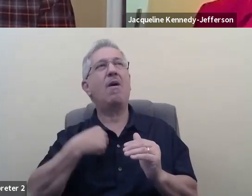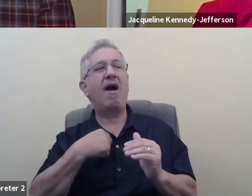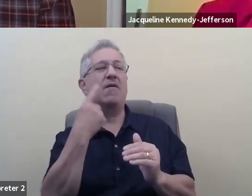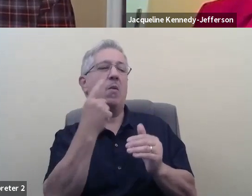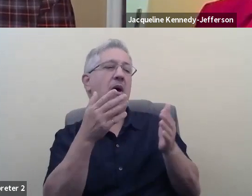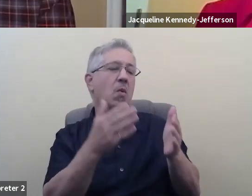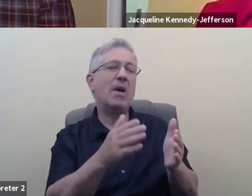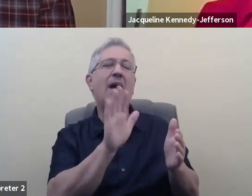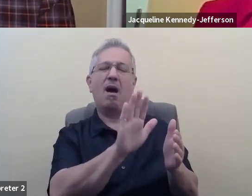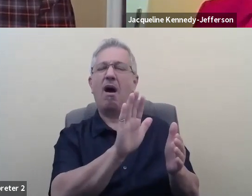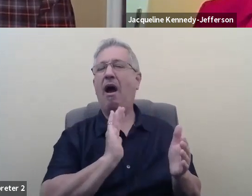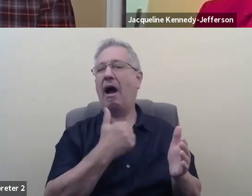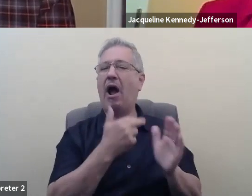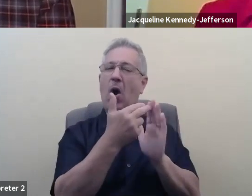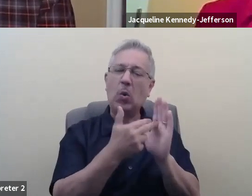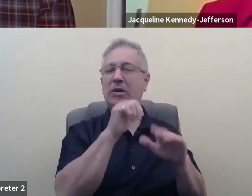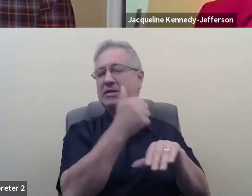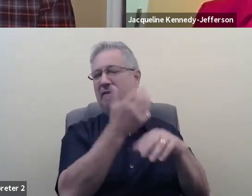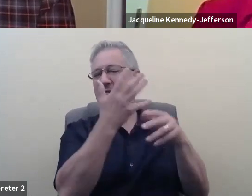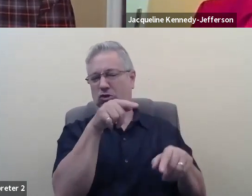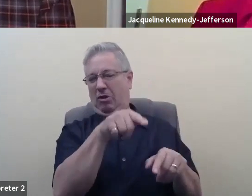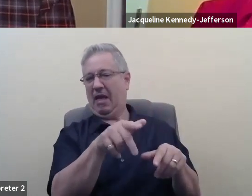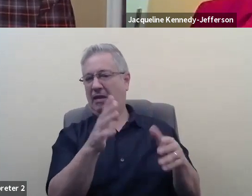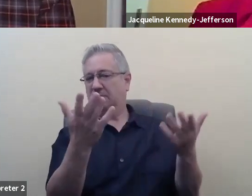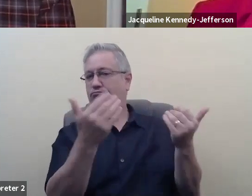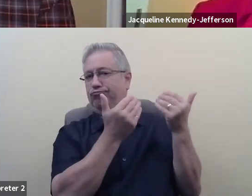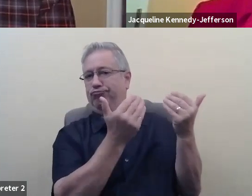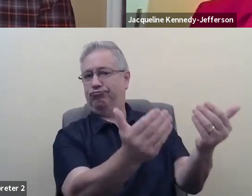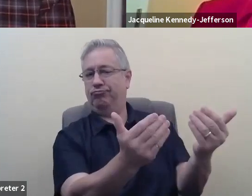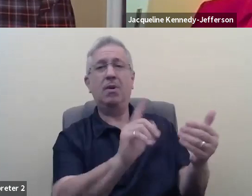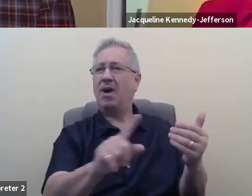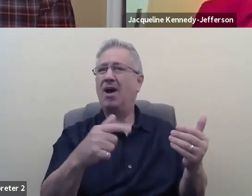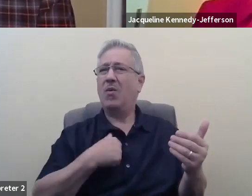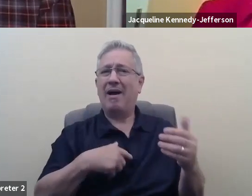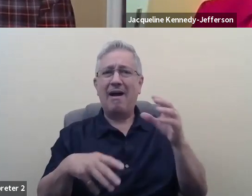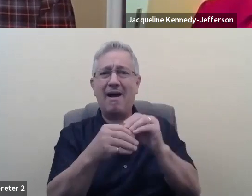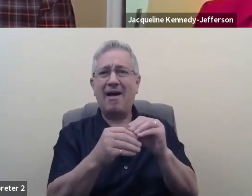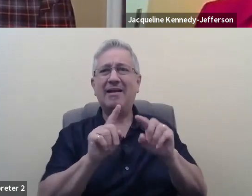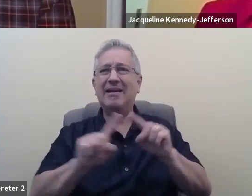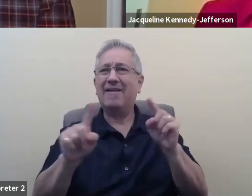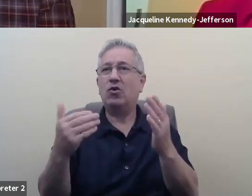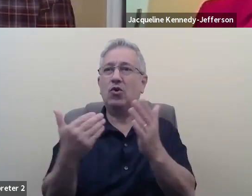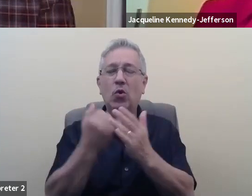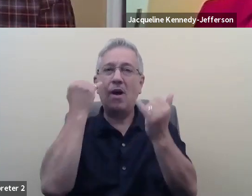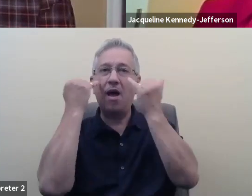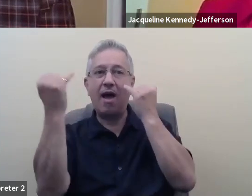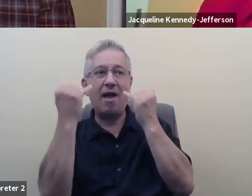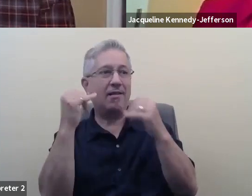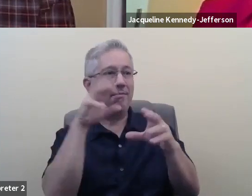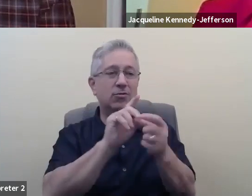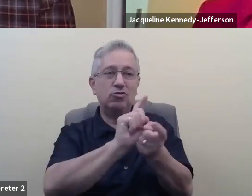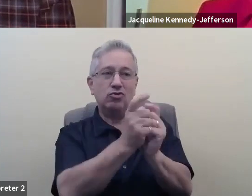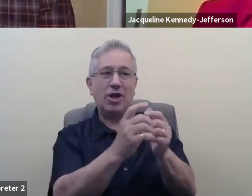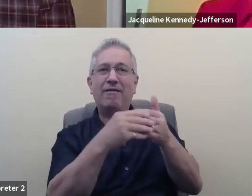we're going to do this, and things kind of stayed in a particular box or a region or area. And if anything,